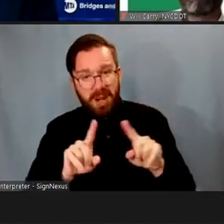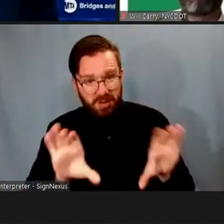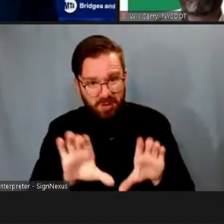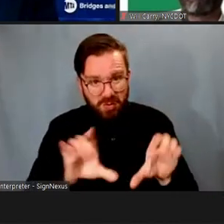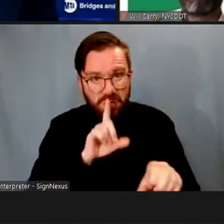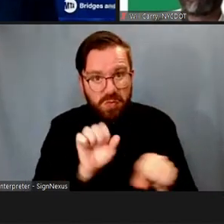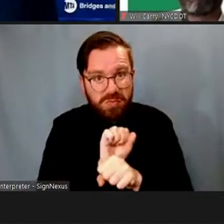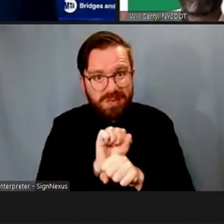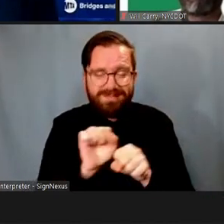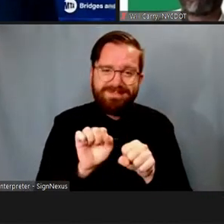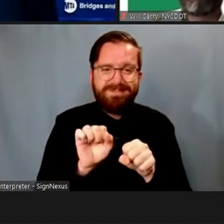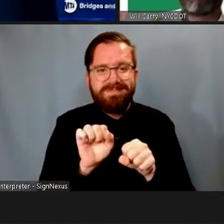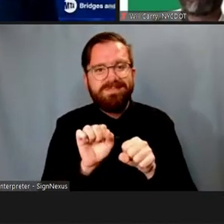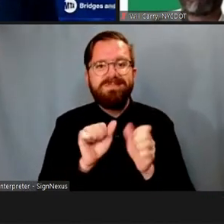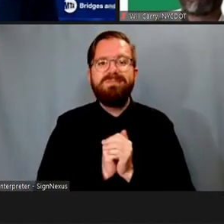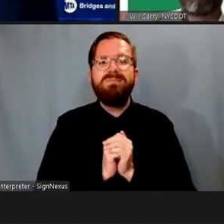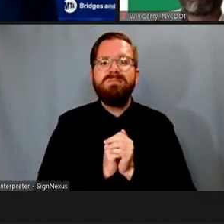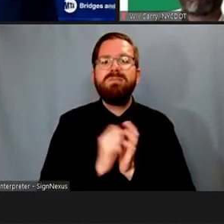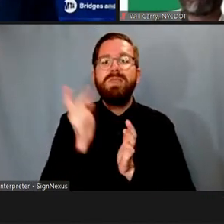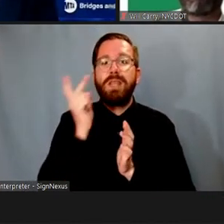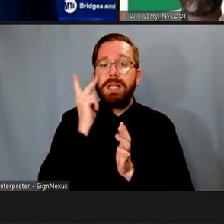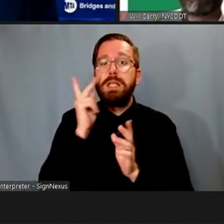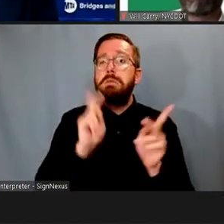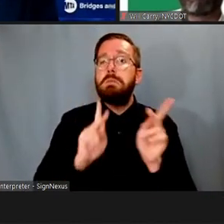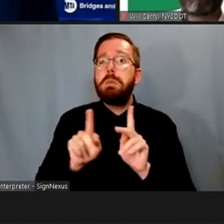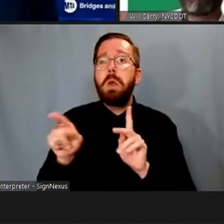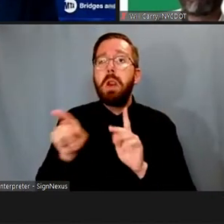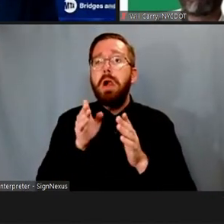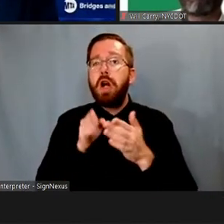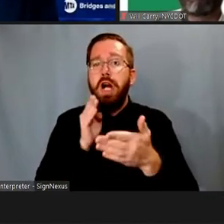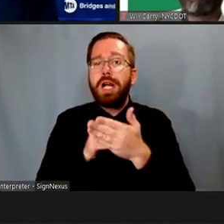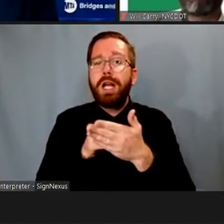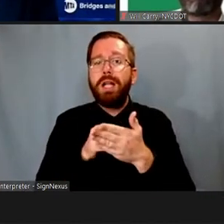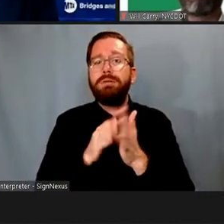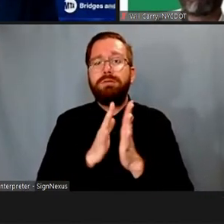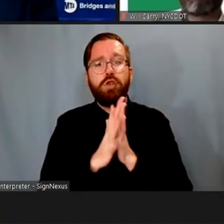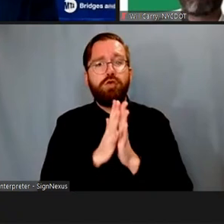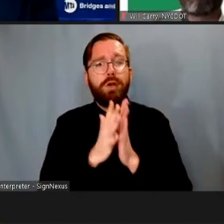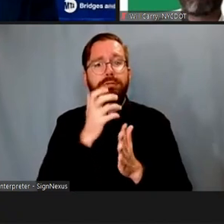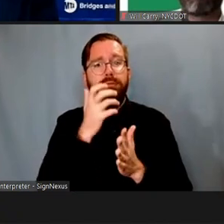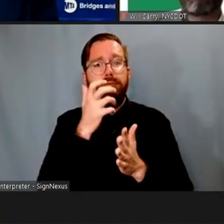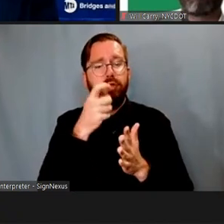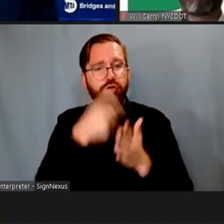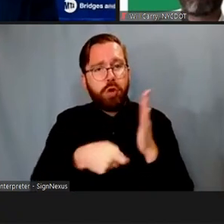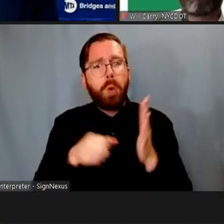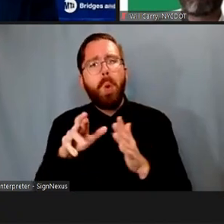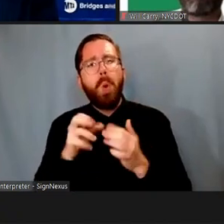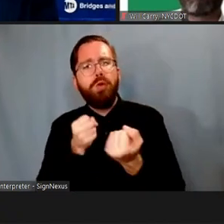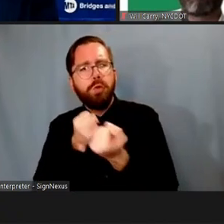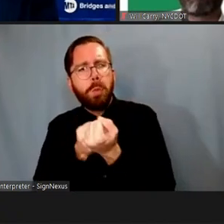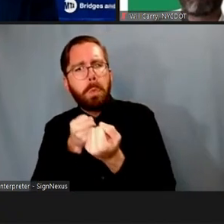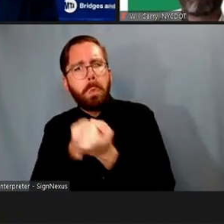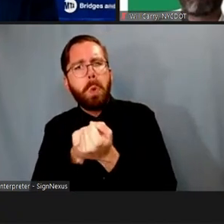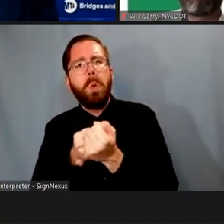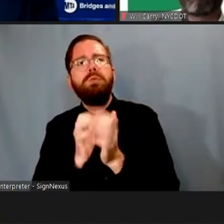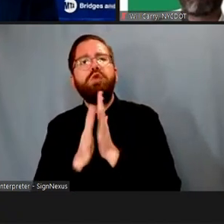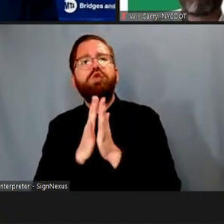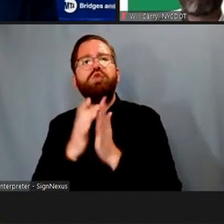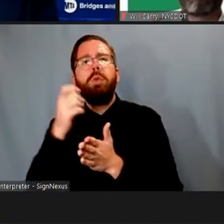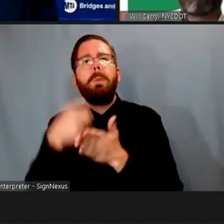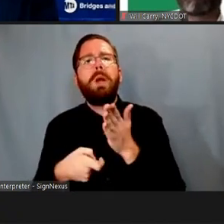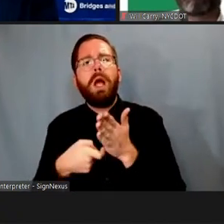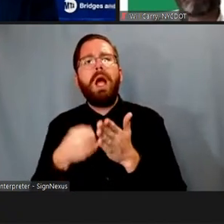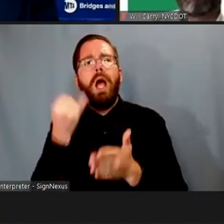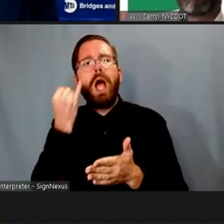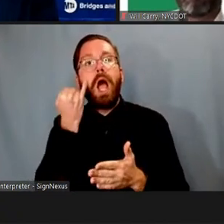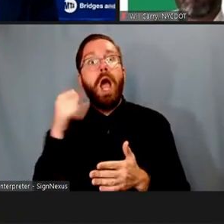i see everybody's against the ones that are against uh uh that are with uh congestion pricing next time you guys raise 75